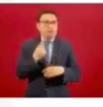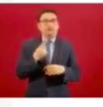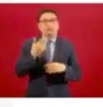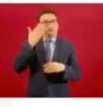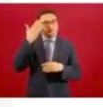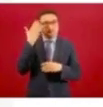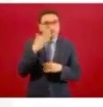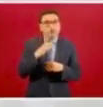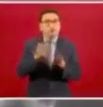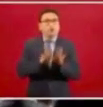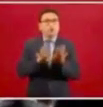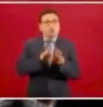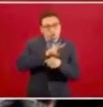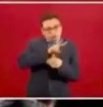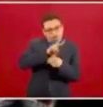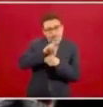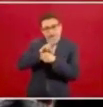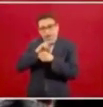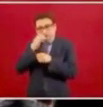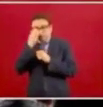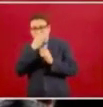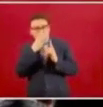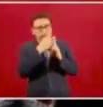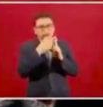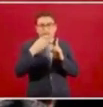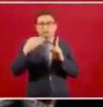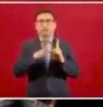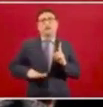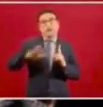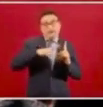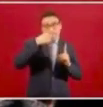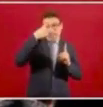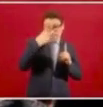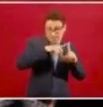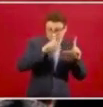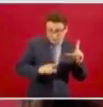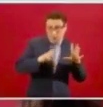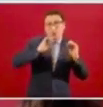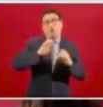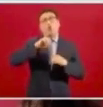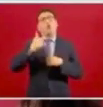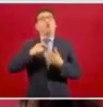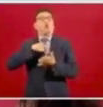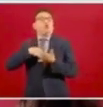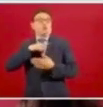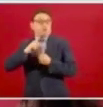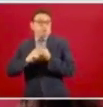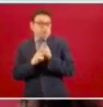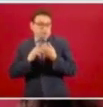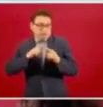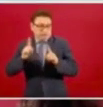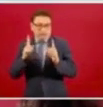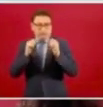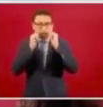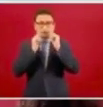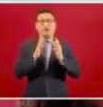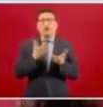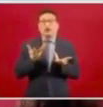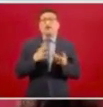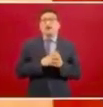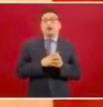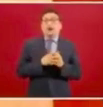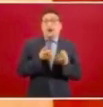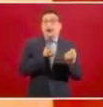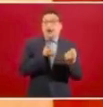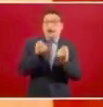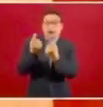world. We know, because of the way epidemiological vigilance works, that